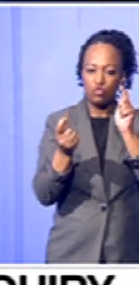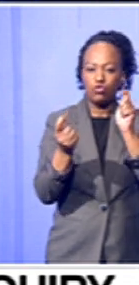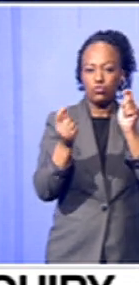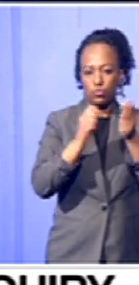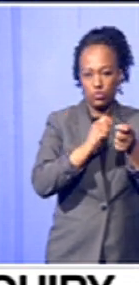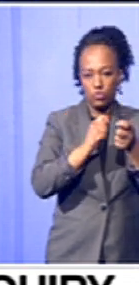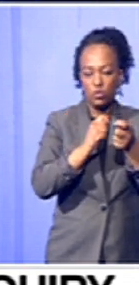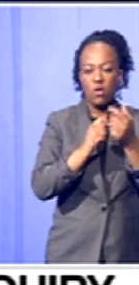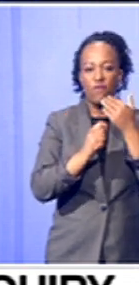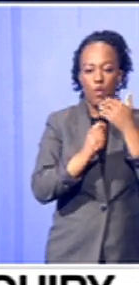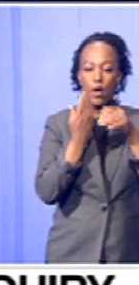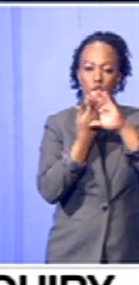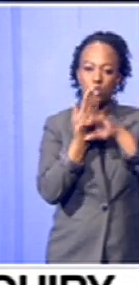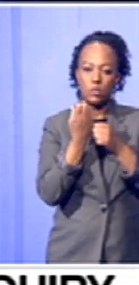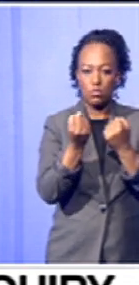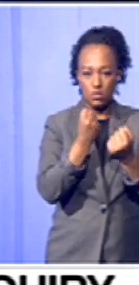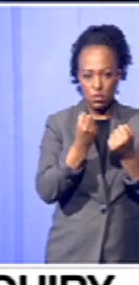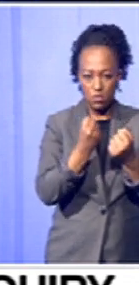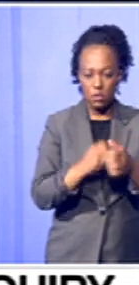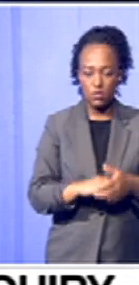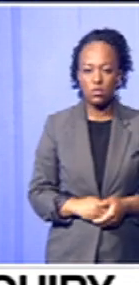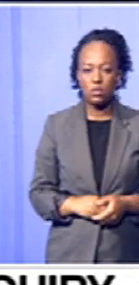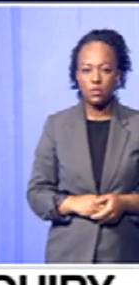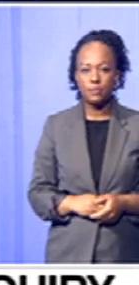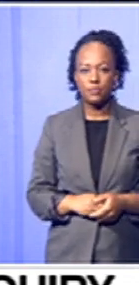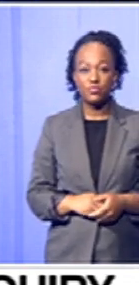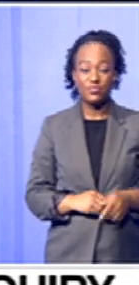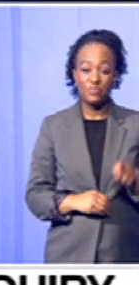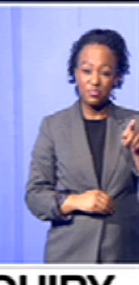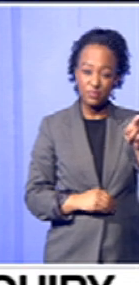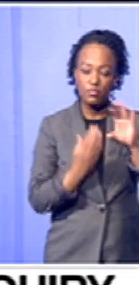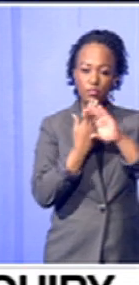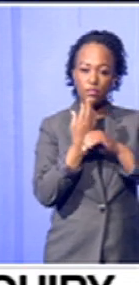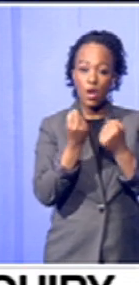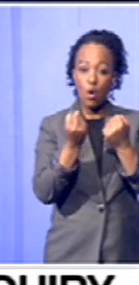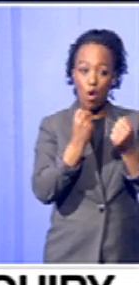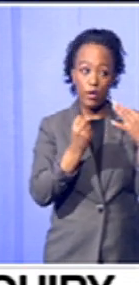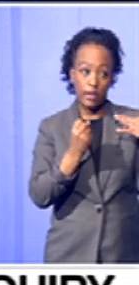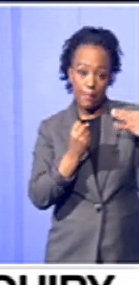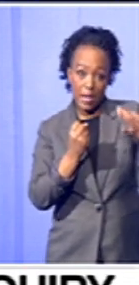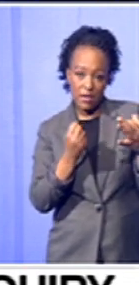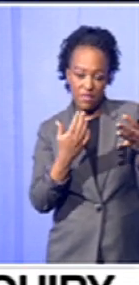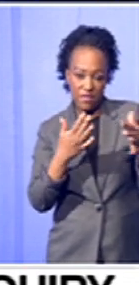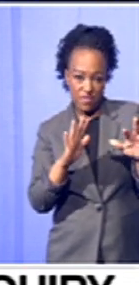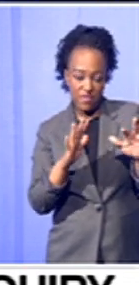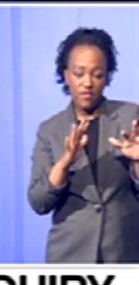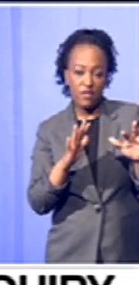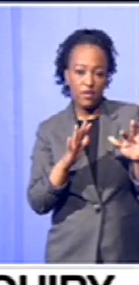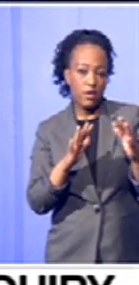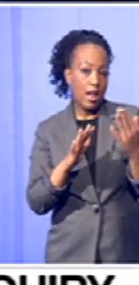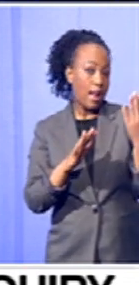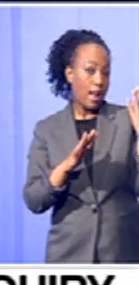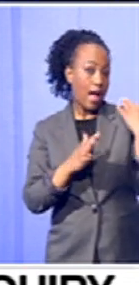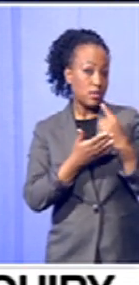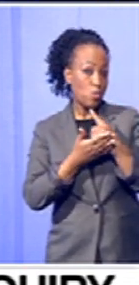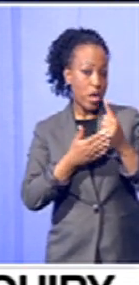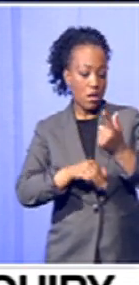Concord. In that rescission application, which was dismissed last week,